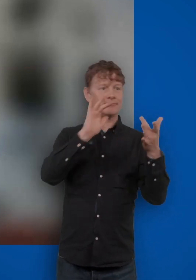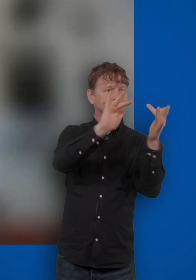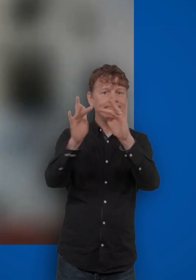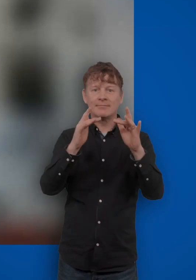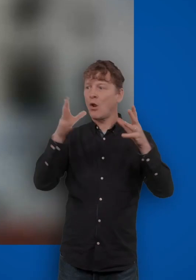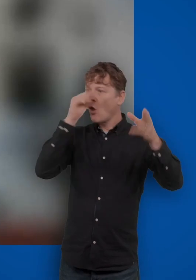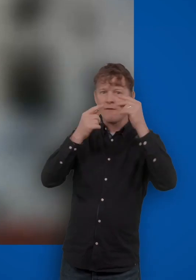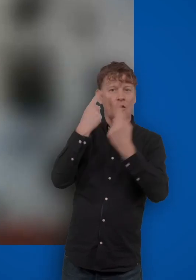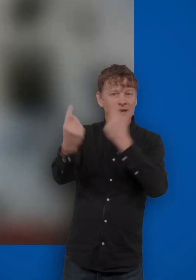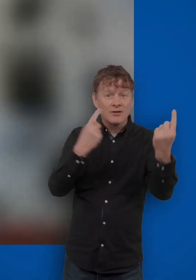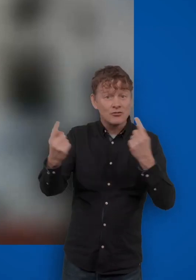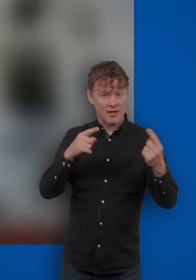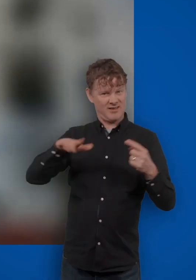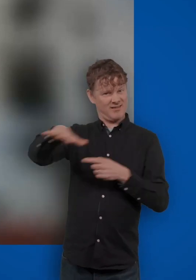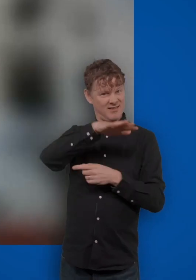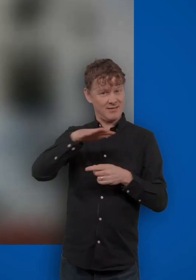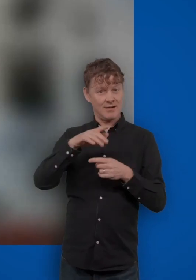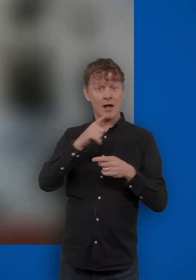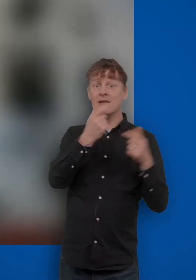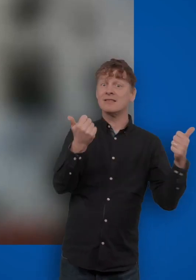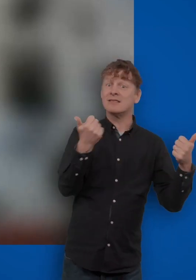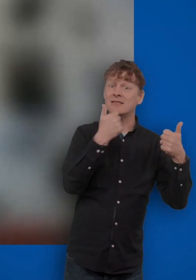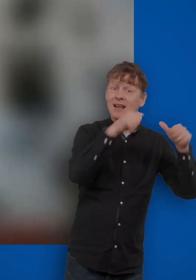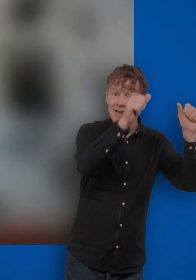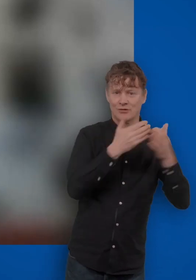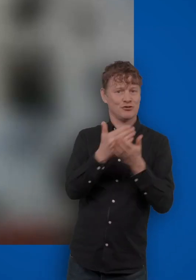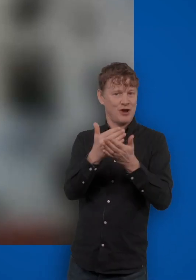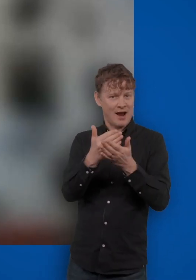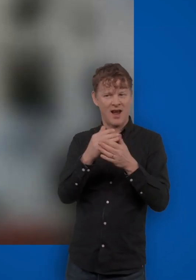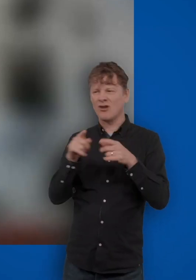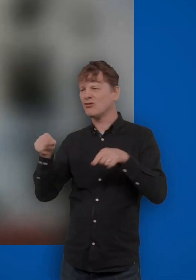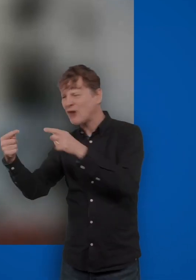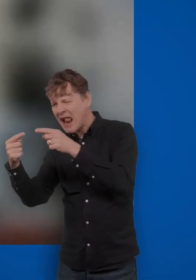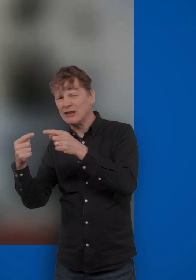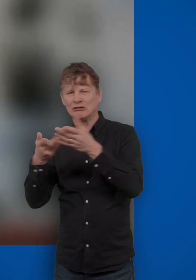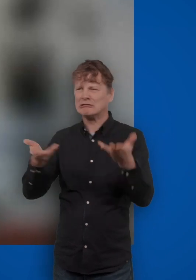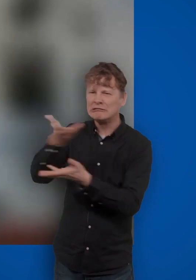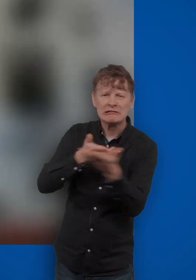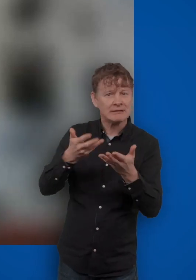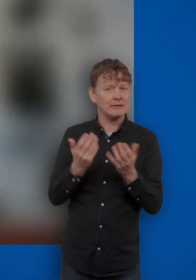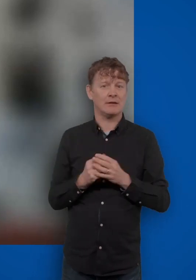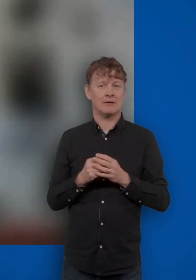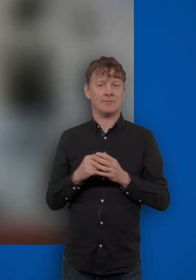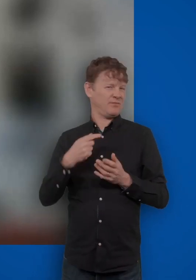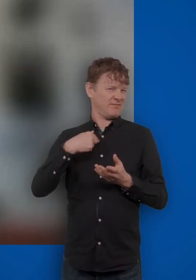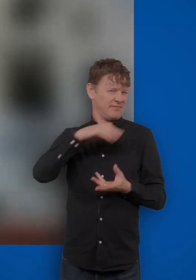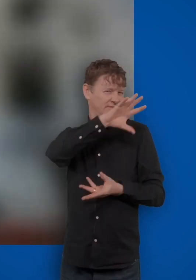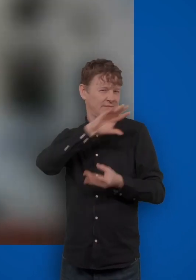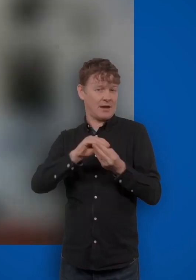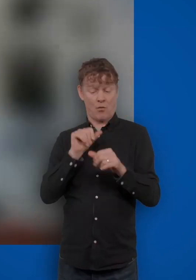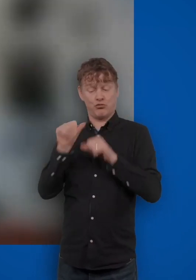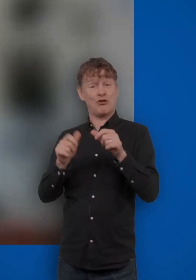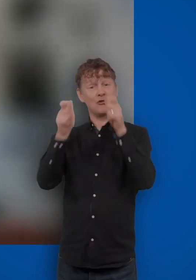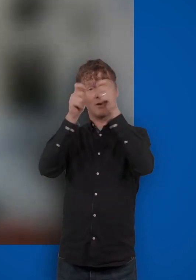other organisations in the sector, share their successes, and work to address challenges. So just to conclude, the